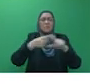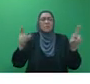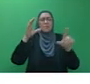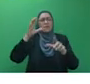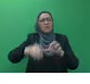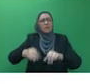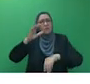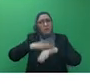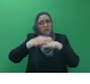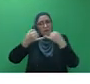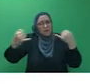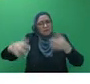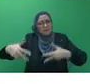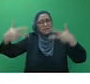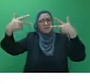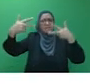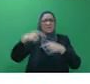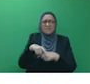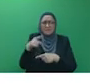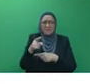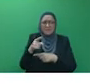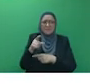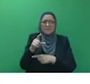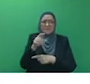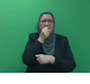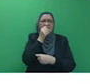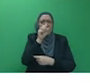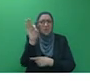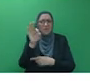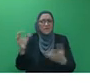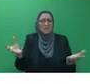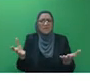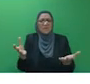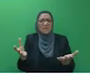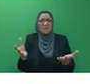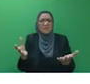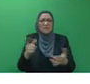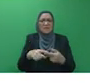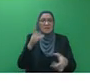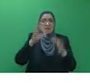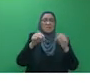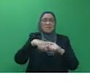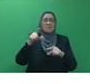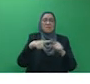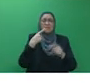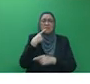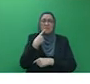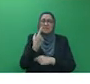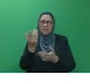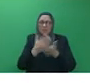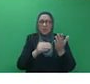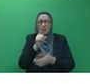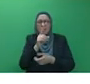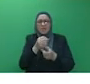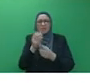could when we did virtual when we did live stand-up all i would hear was hahaha maybe one or two you know so we'll say like wow wow